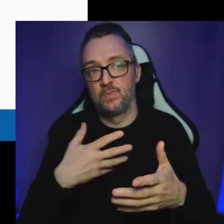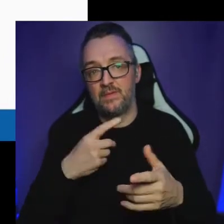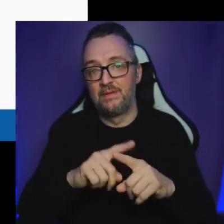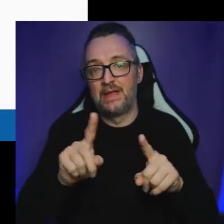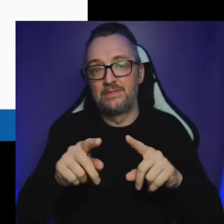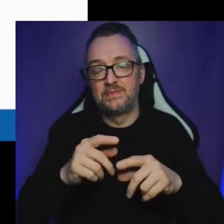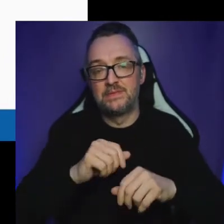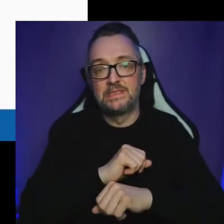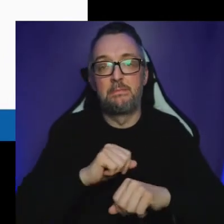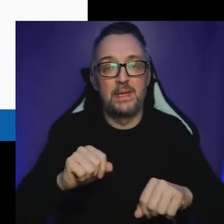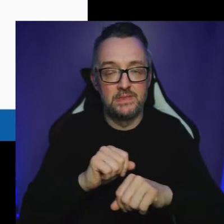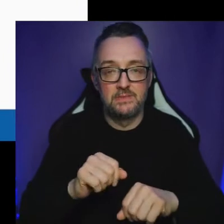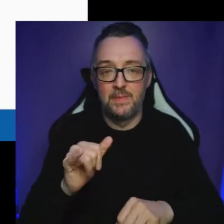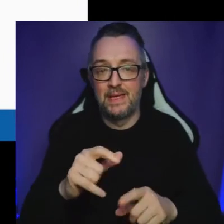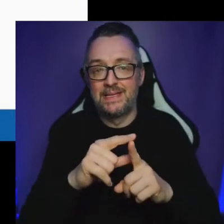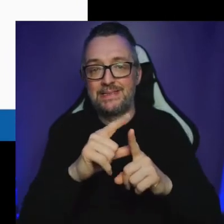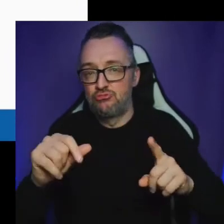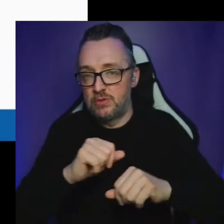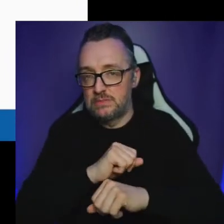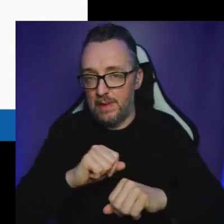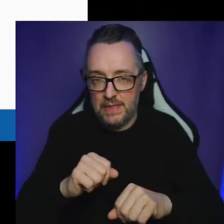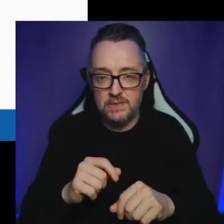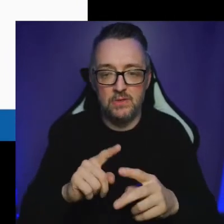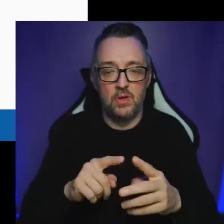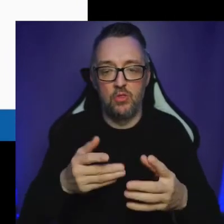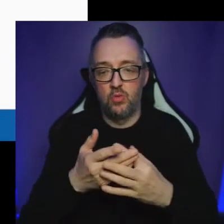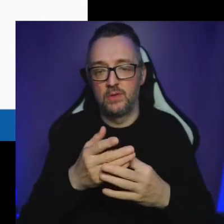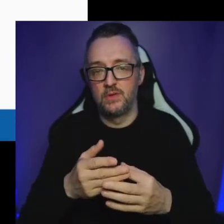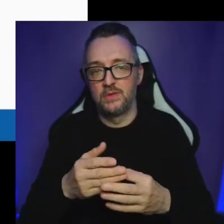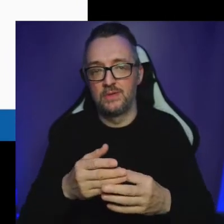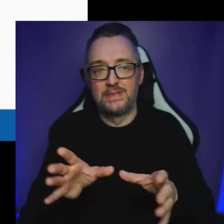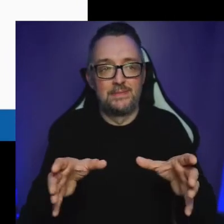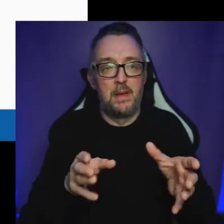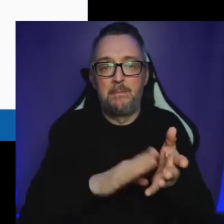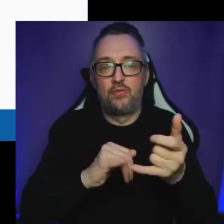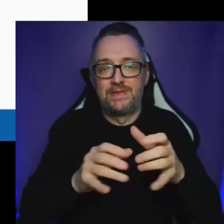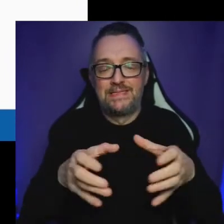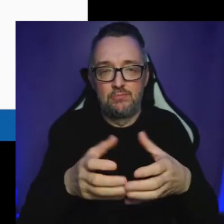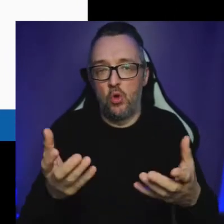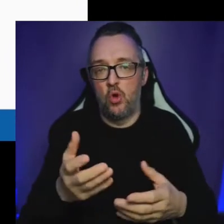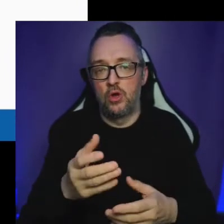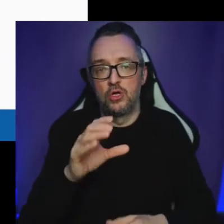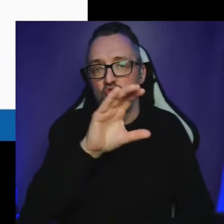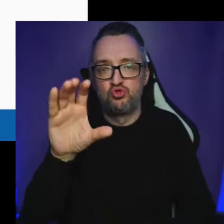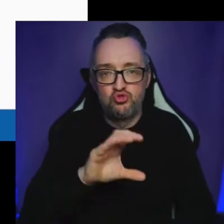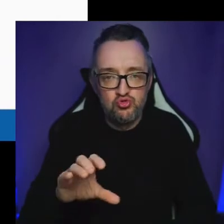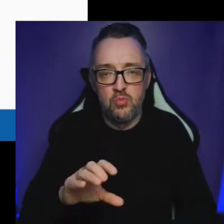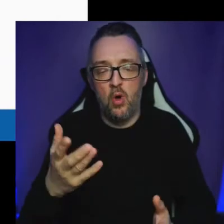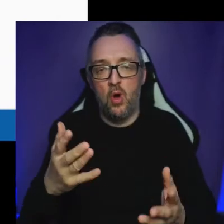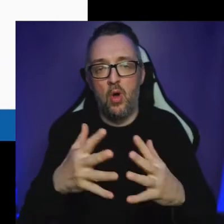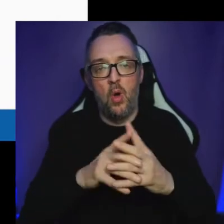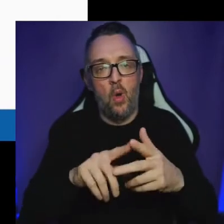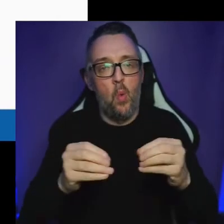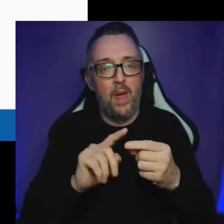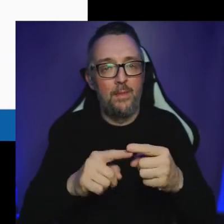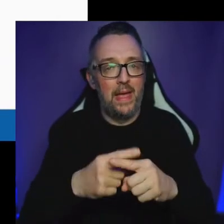for research, whether that's a digital space through Teams or Zoom or WebEx or wherever, or a physical space, whether that's